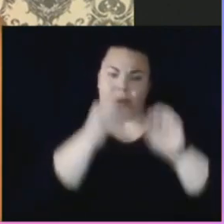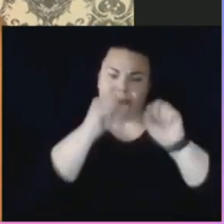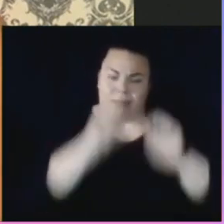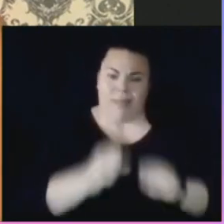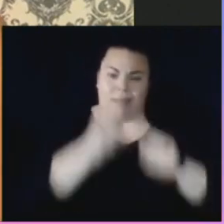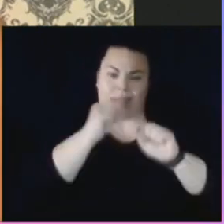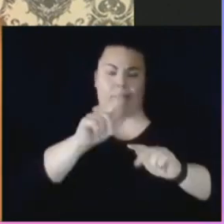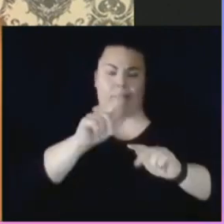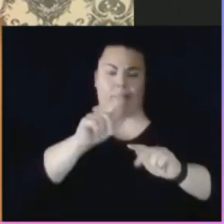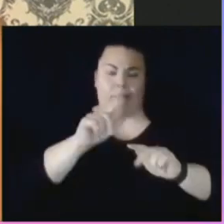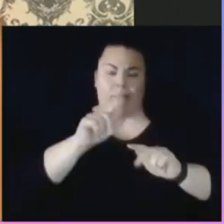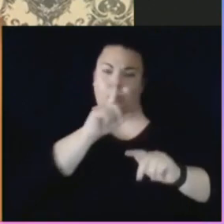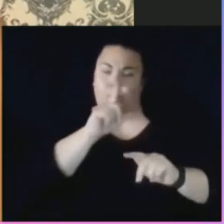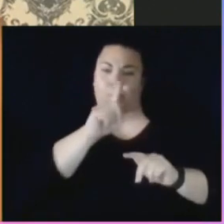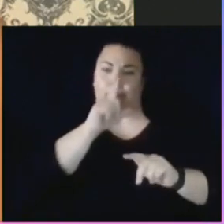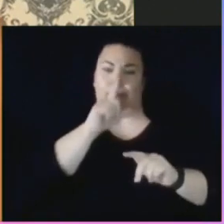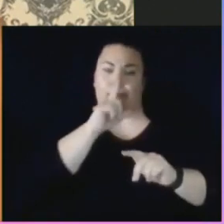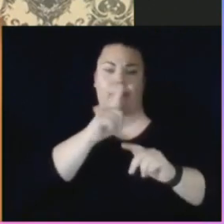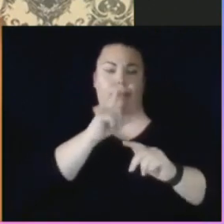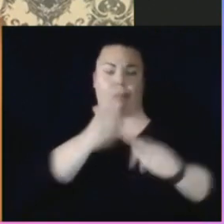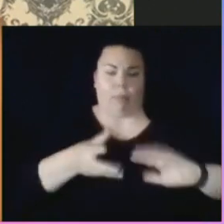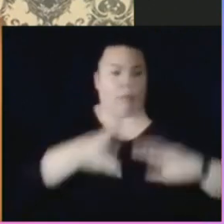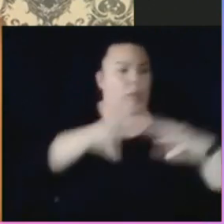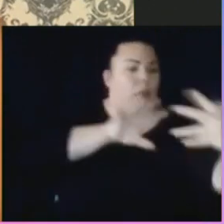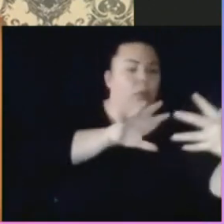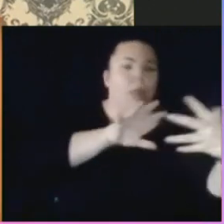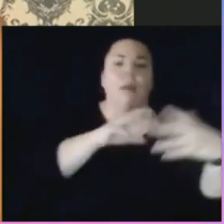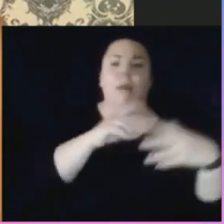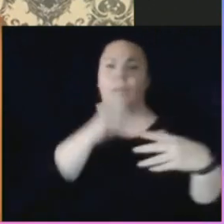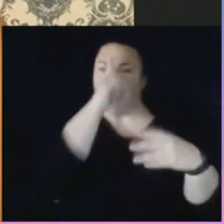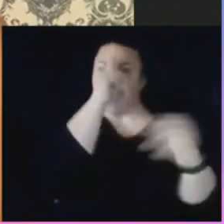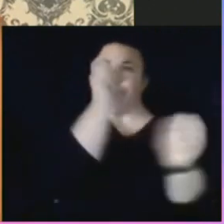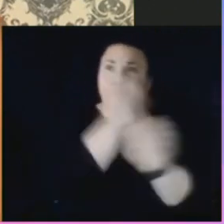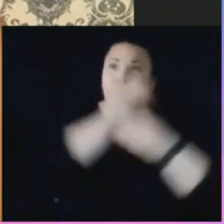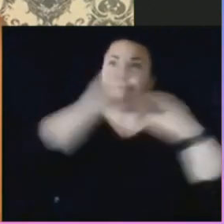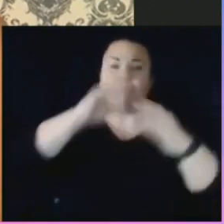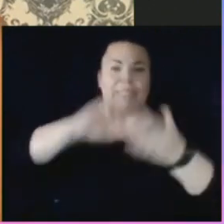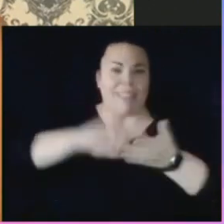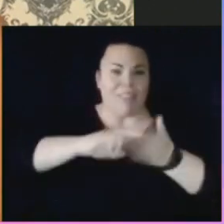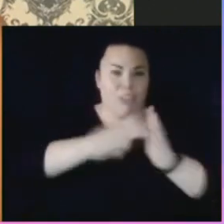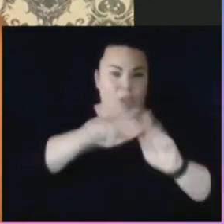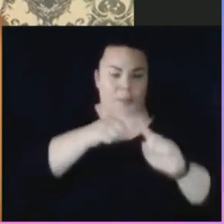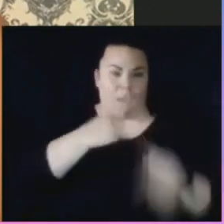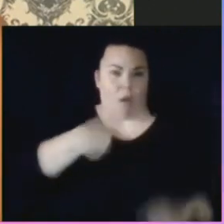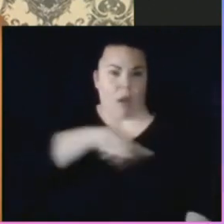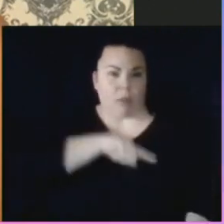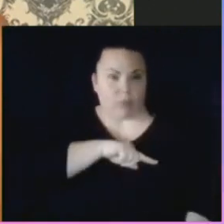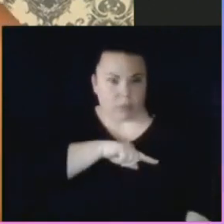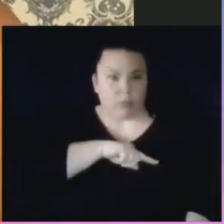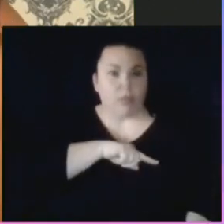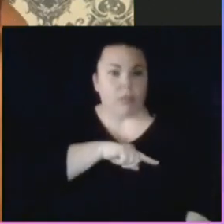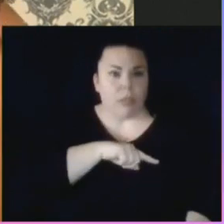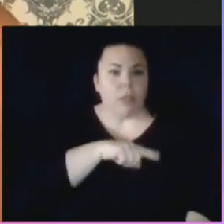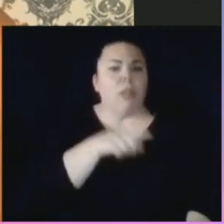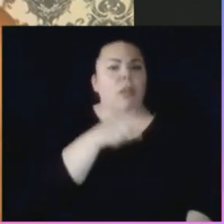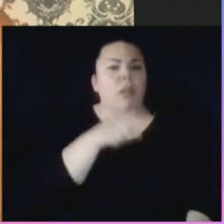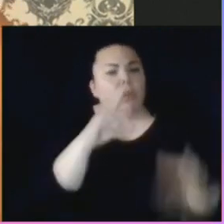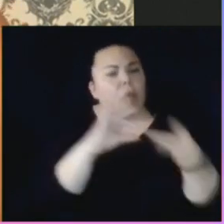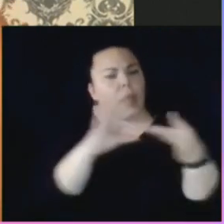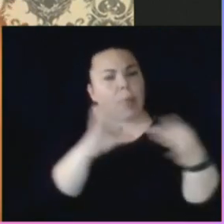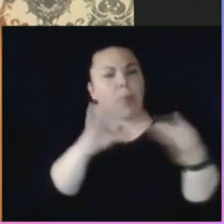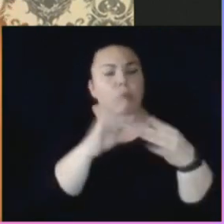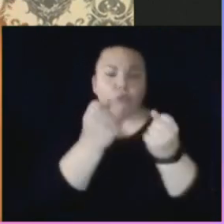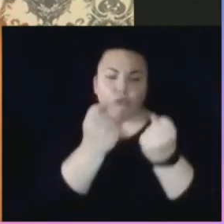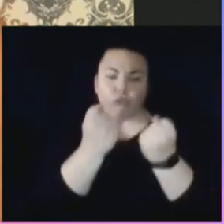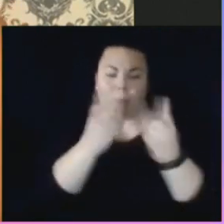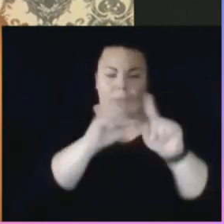their imagination, stifle their definitions of us. That comment that you have about there's so many worlds within you